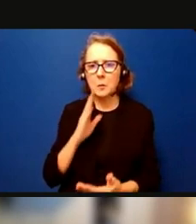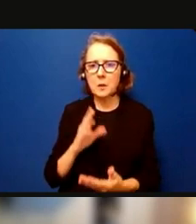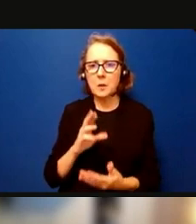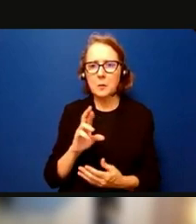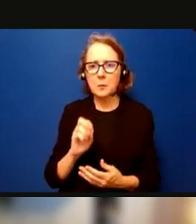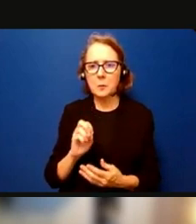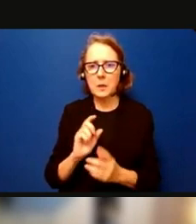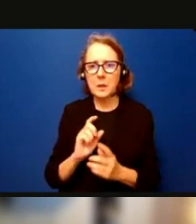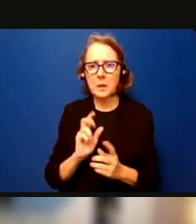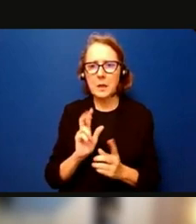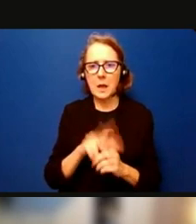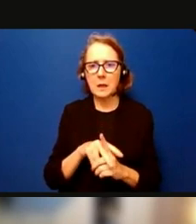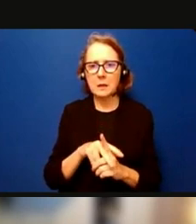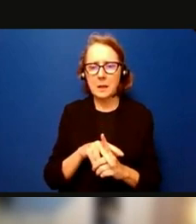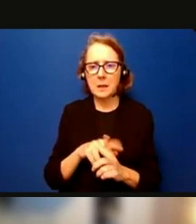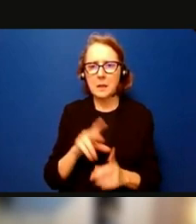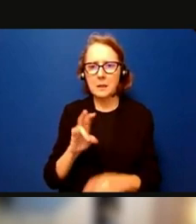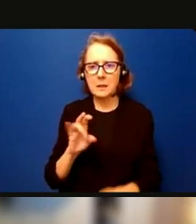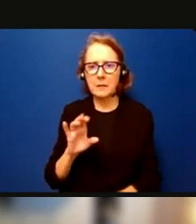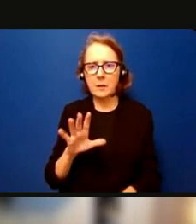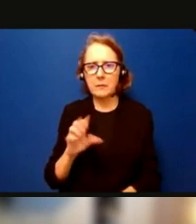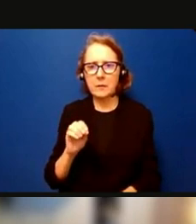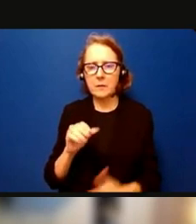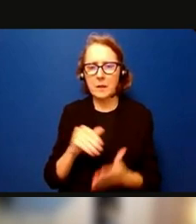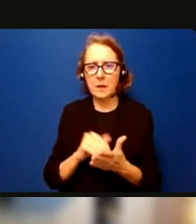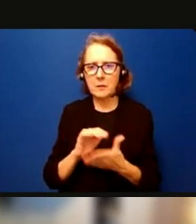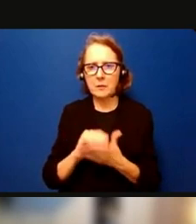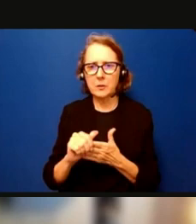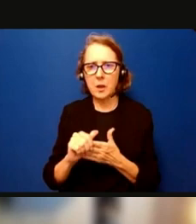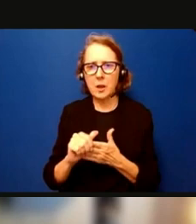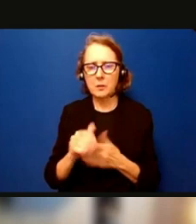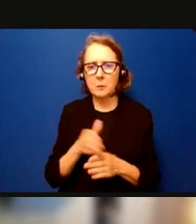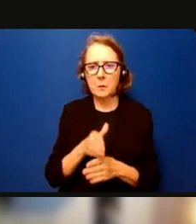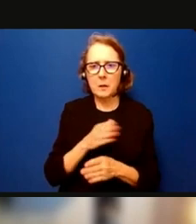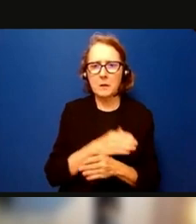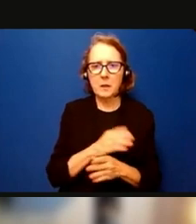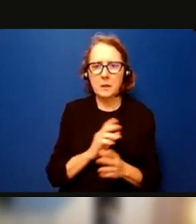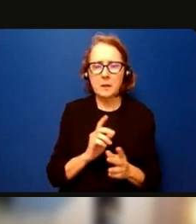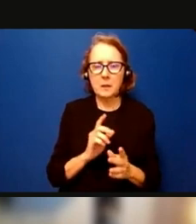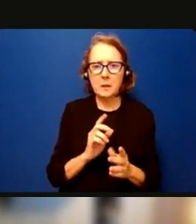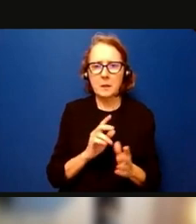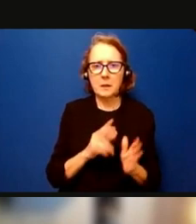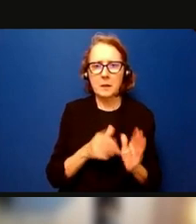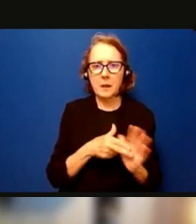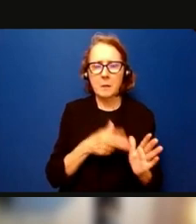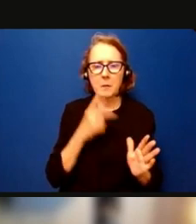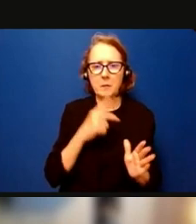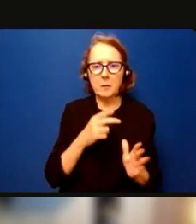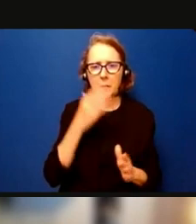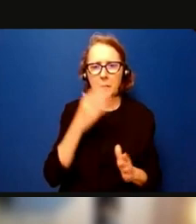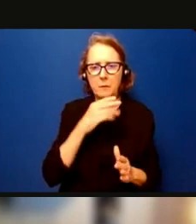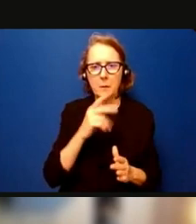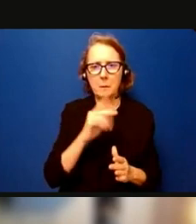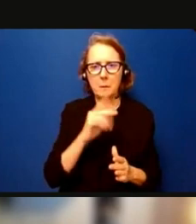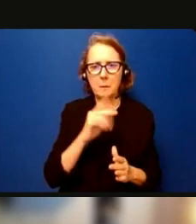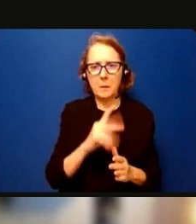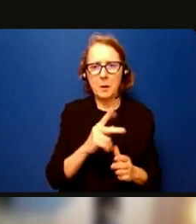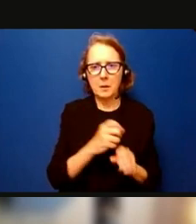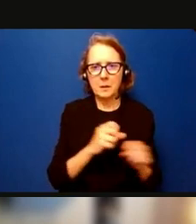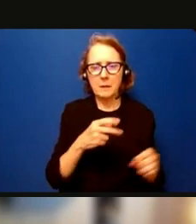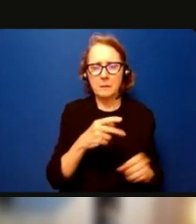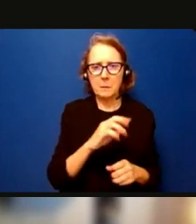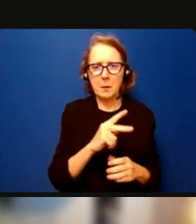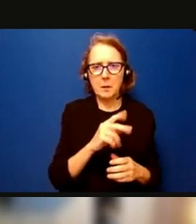$750,000 previously earmarked for the Front Street Safe Park site to a Turner Road Southeast